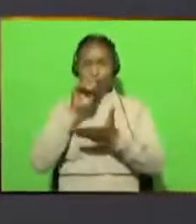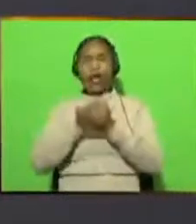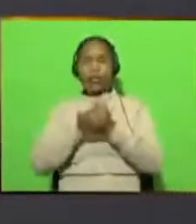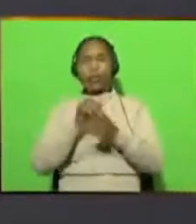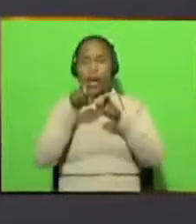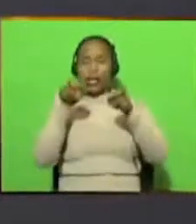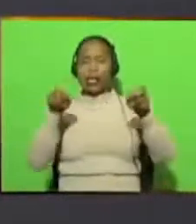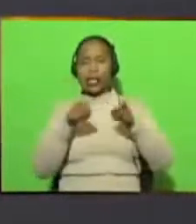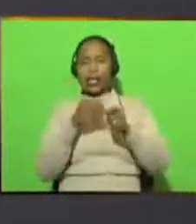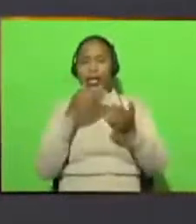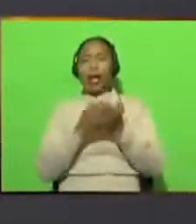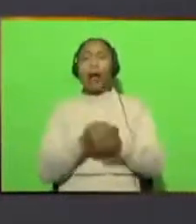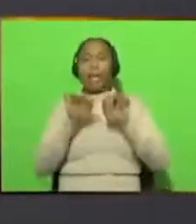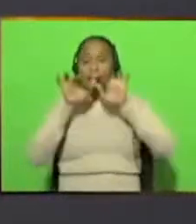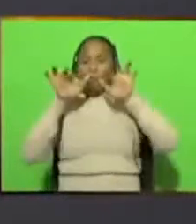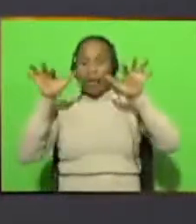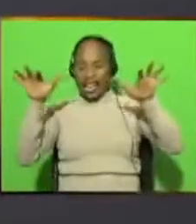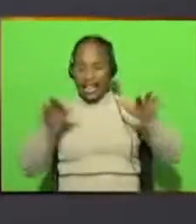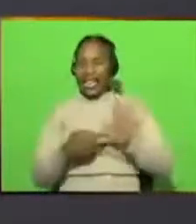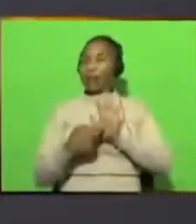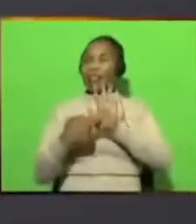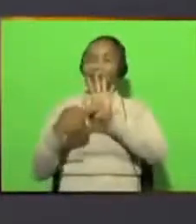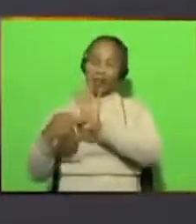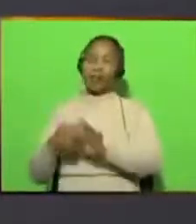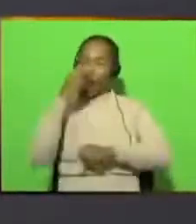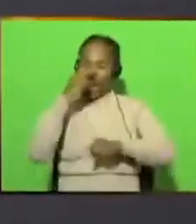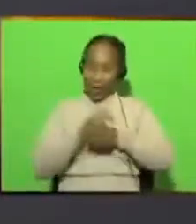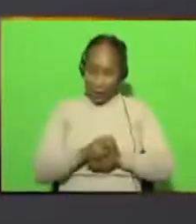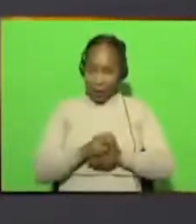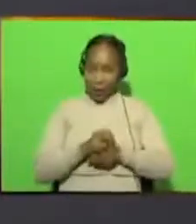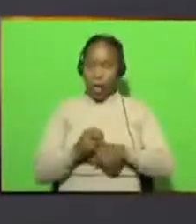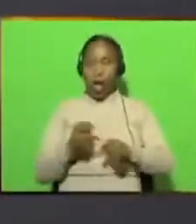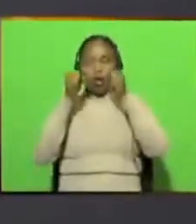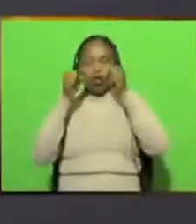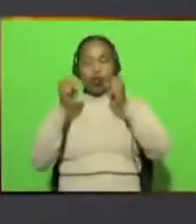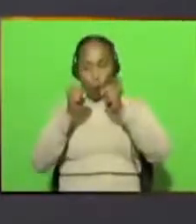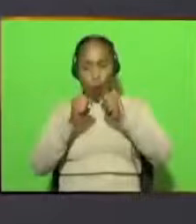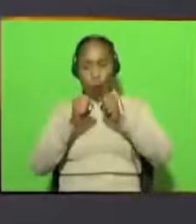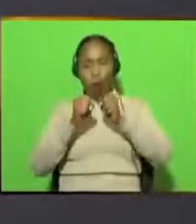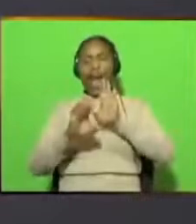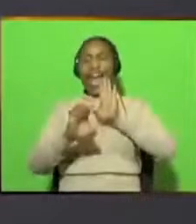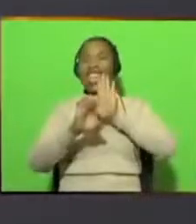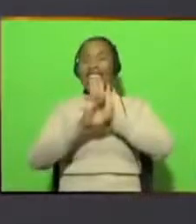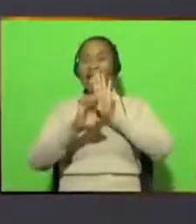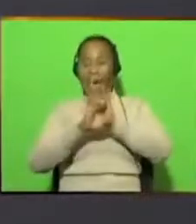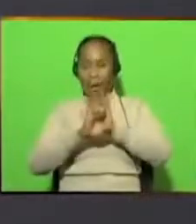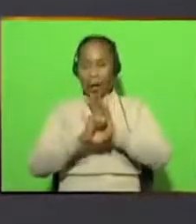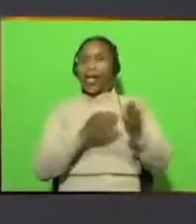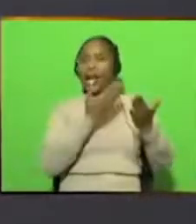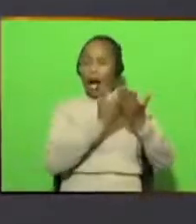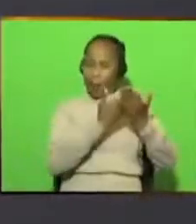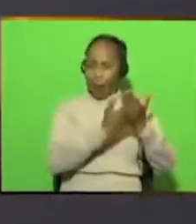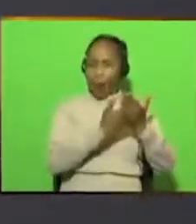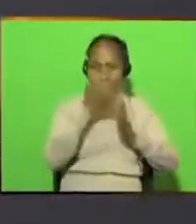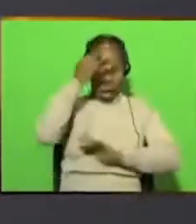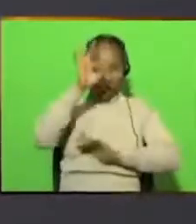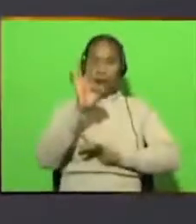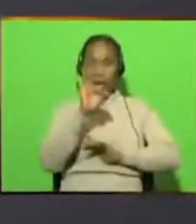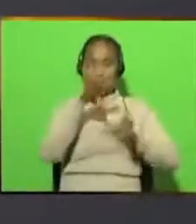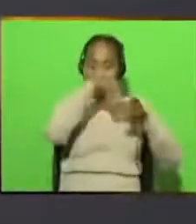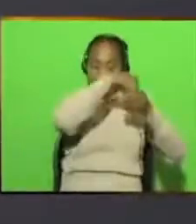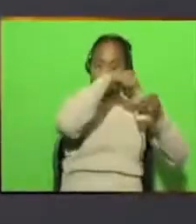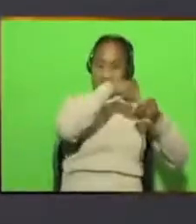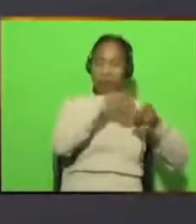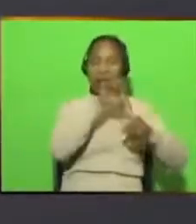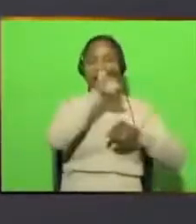representatives. We need a strong, ethical, and capable government in the executive, so